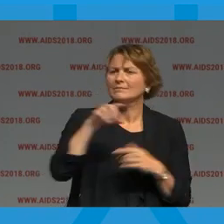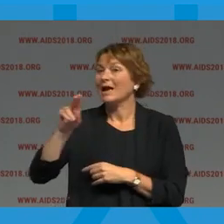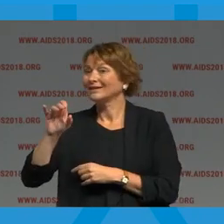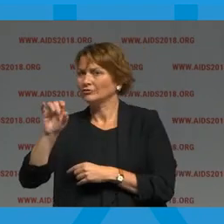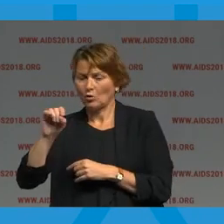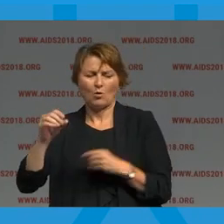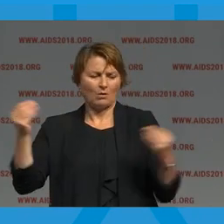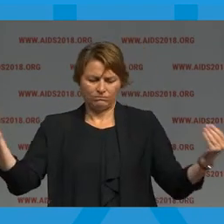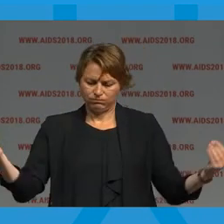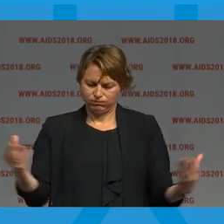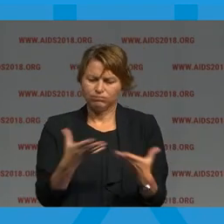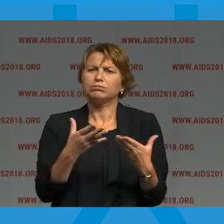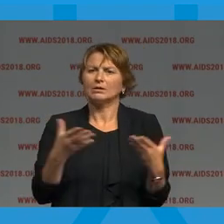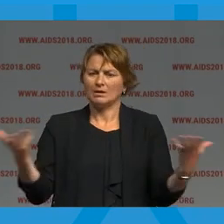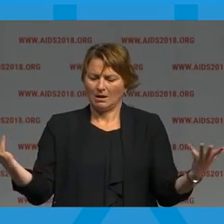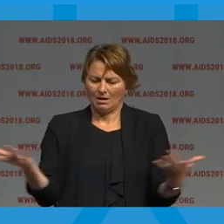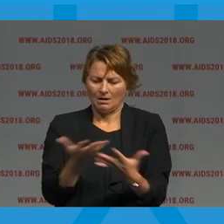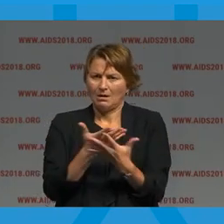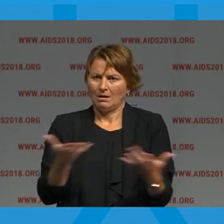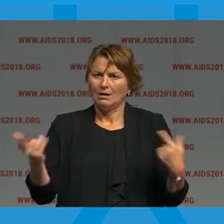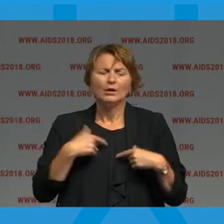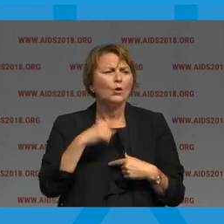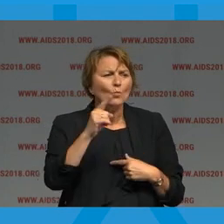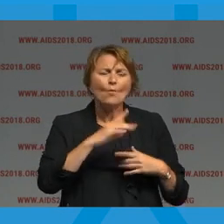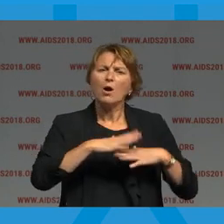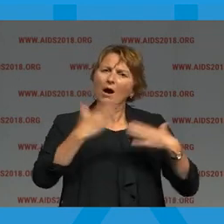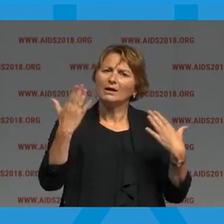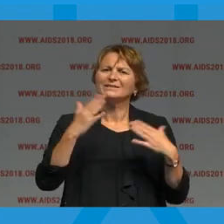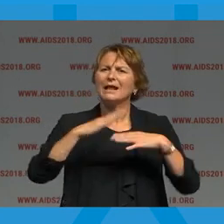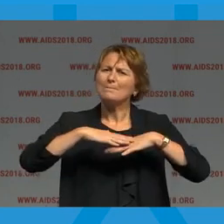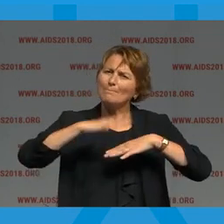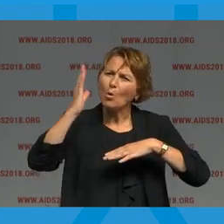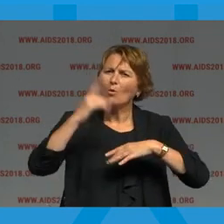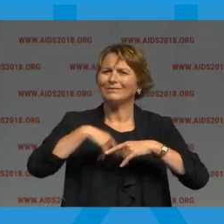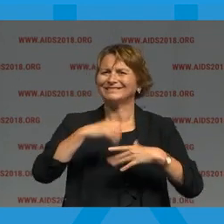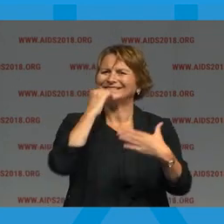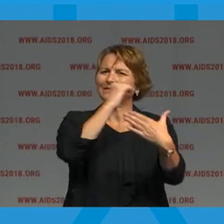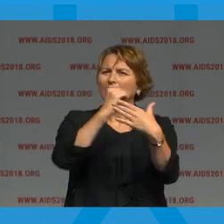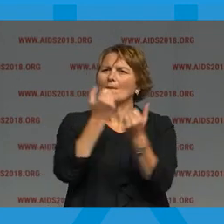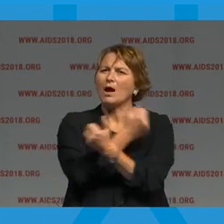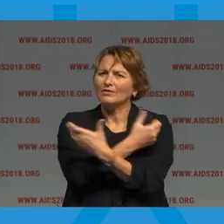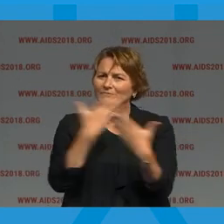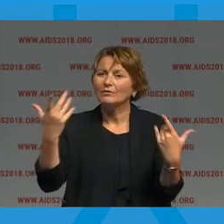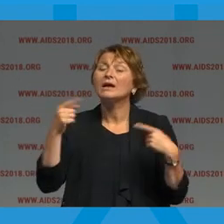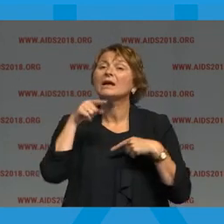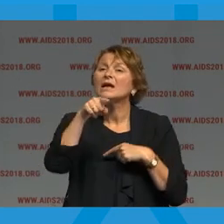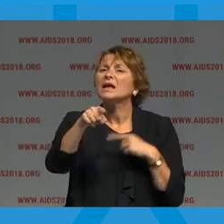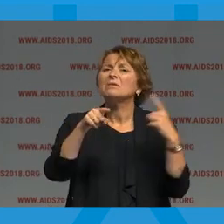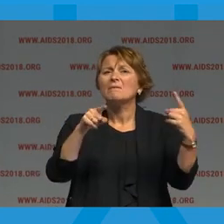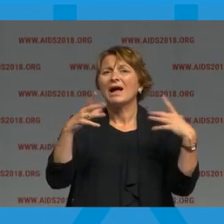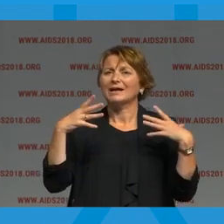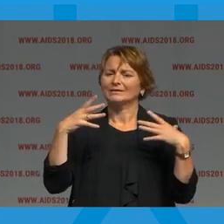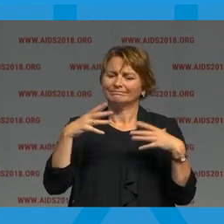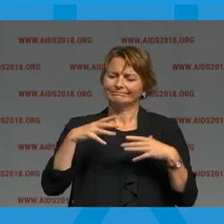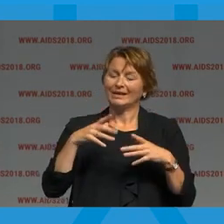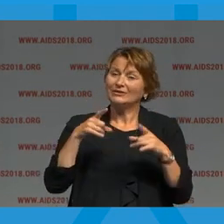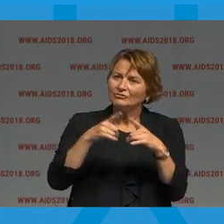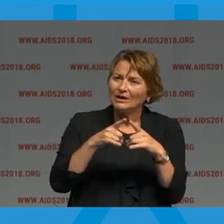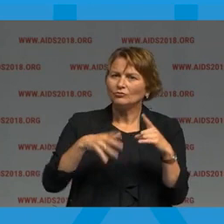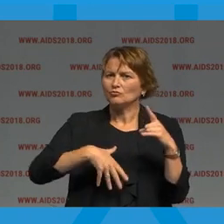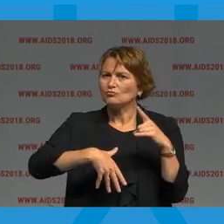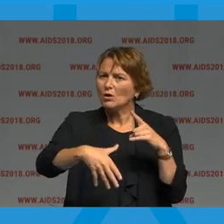order to increase stigma-free access to sexual and reproductive health and